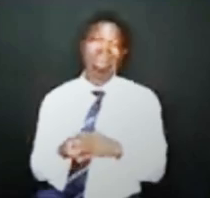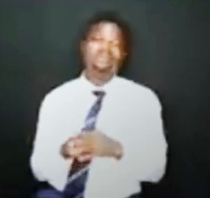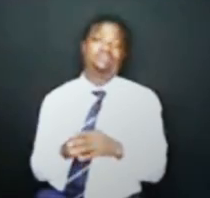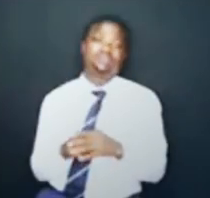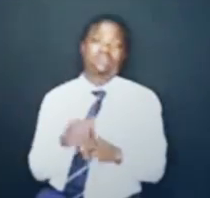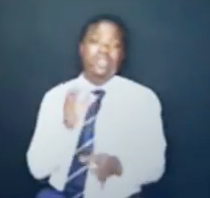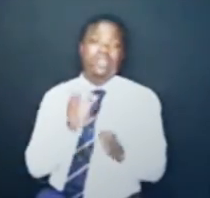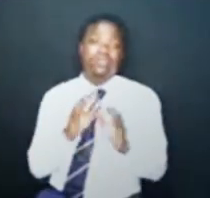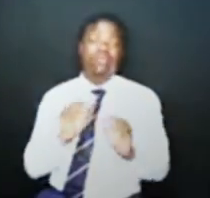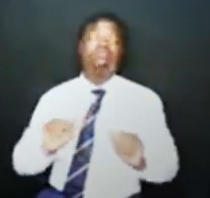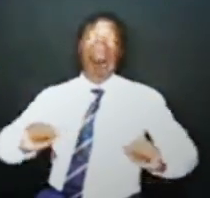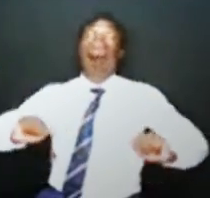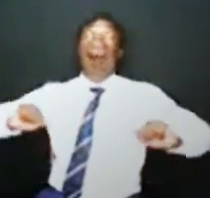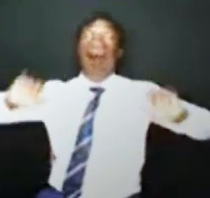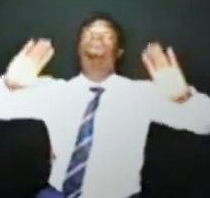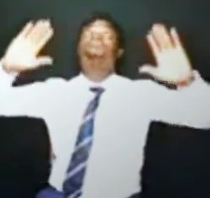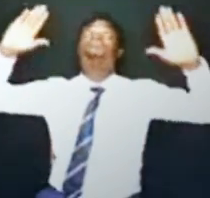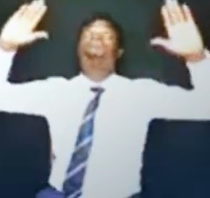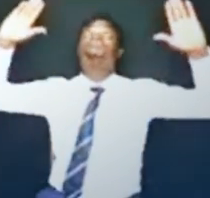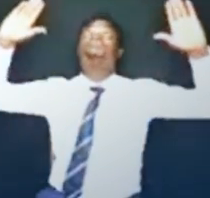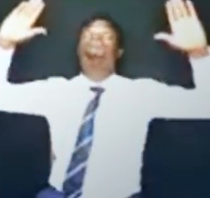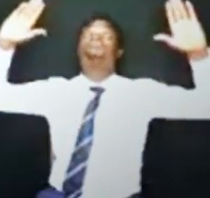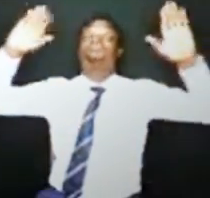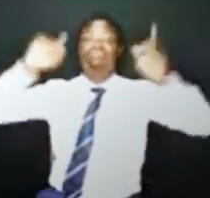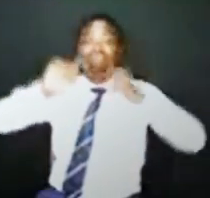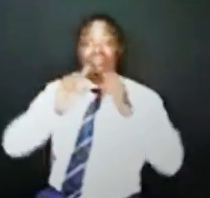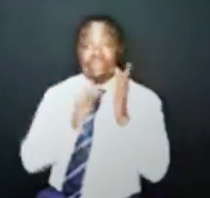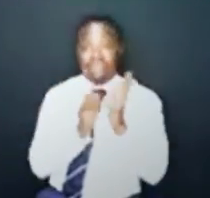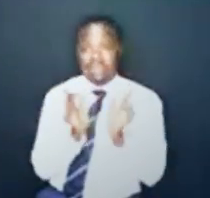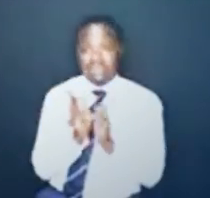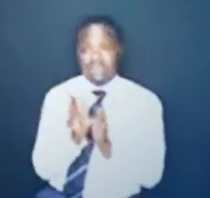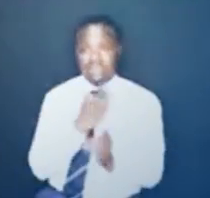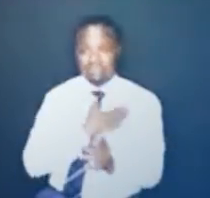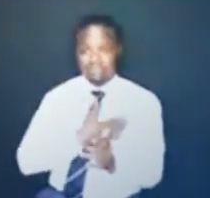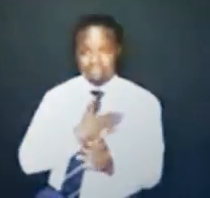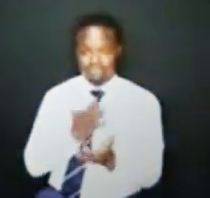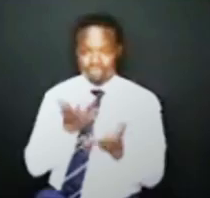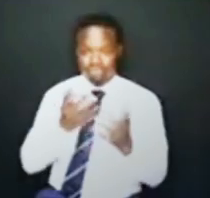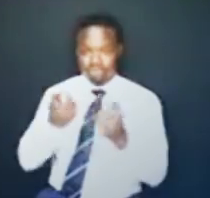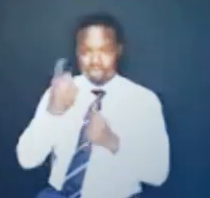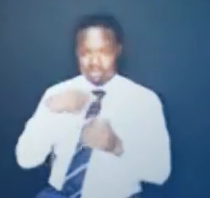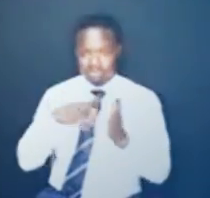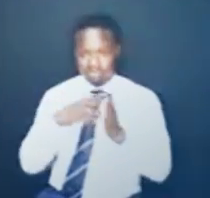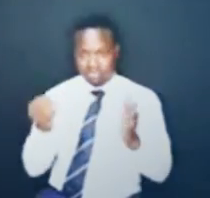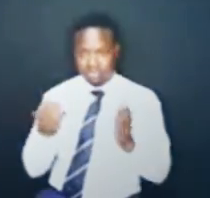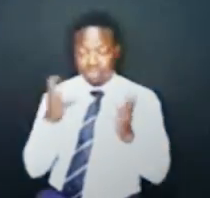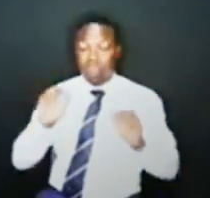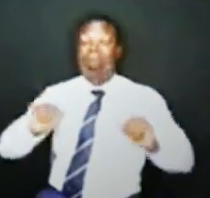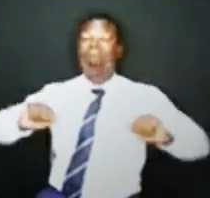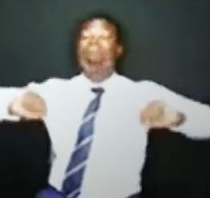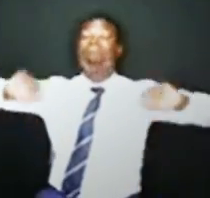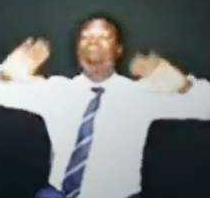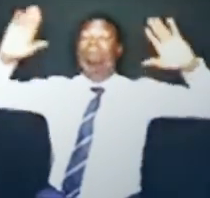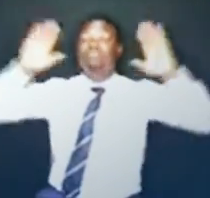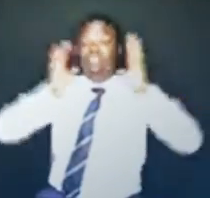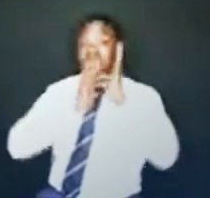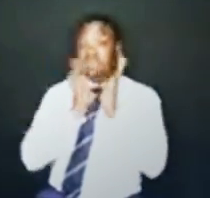if you want to give your life to Jesus, I want you to pray this prayer after